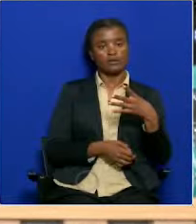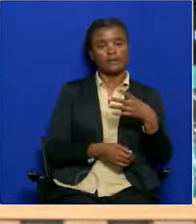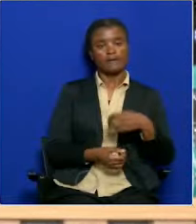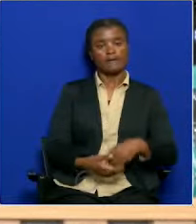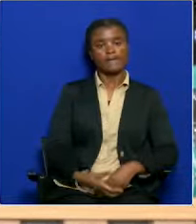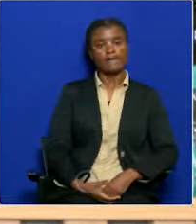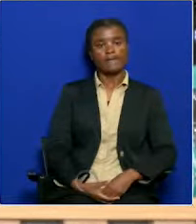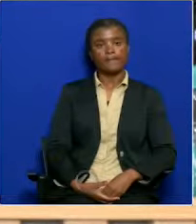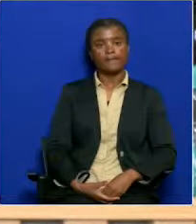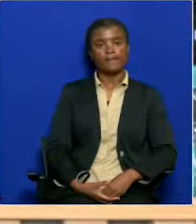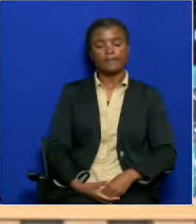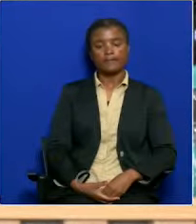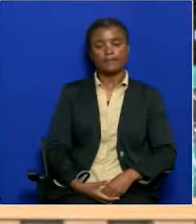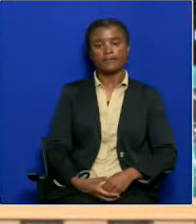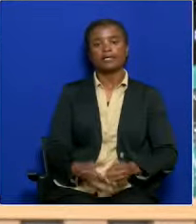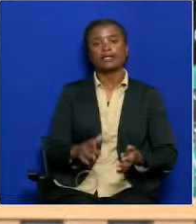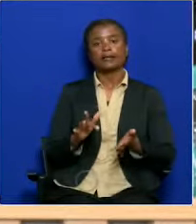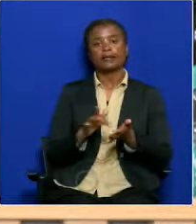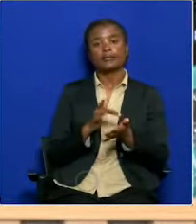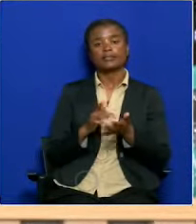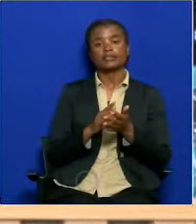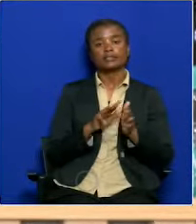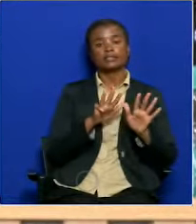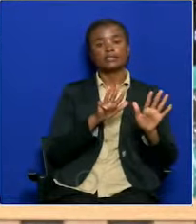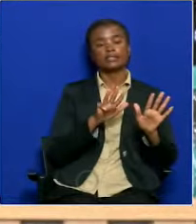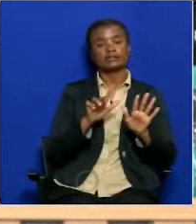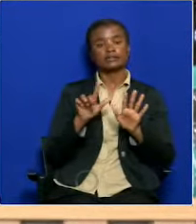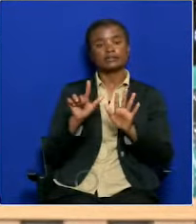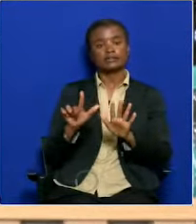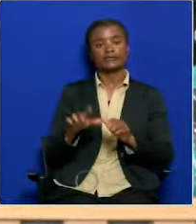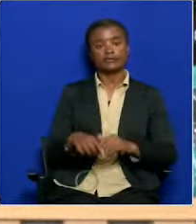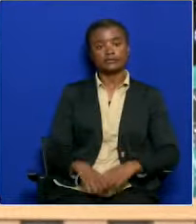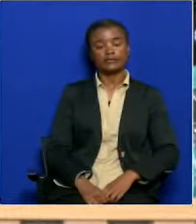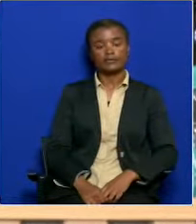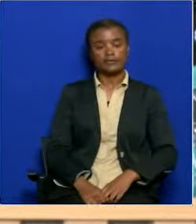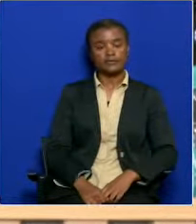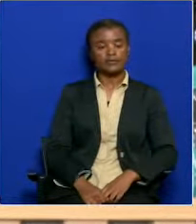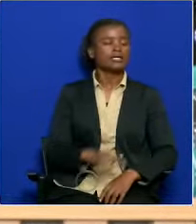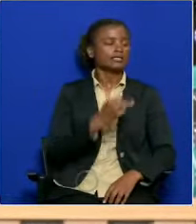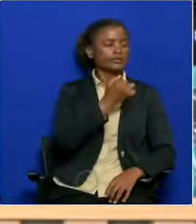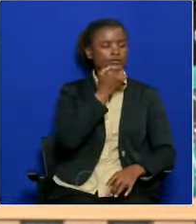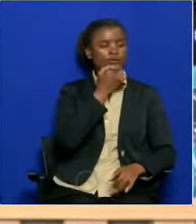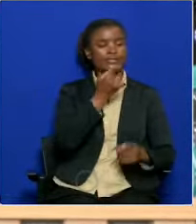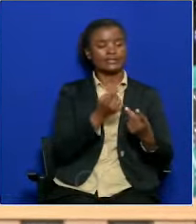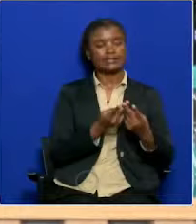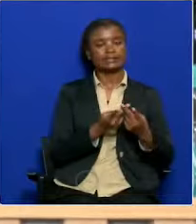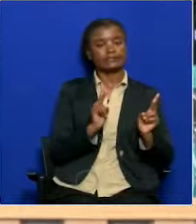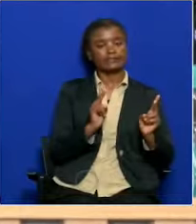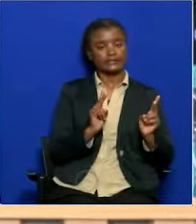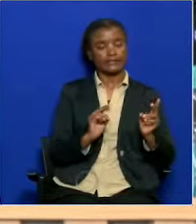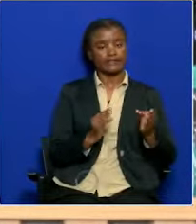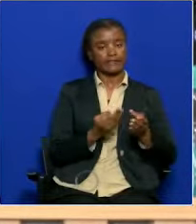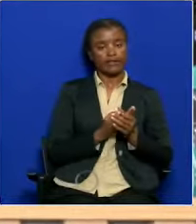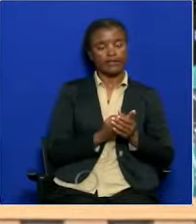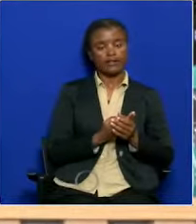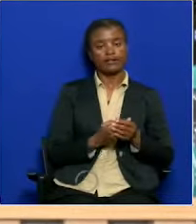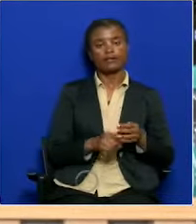Page 97. Sorry, General, this is a completely different file. File 4.